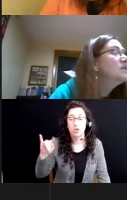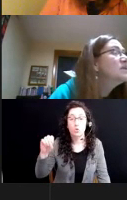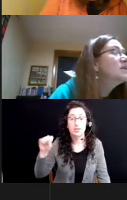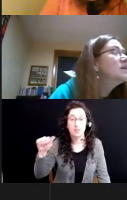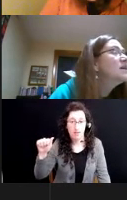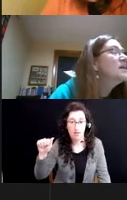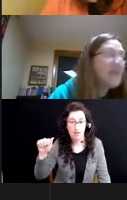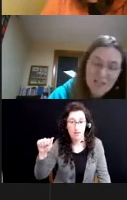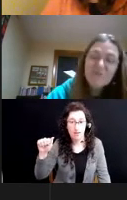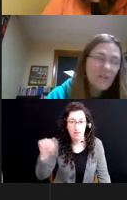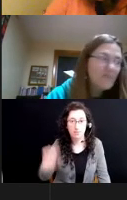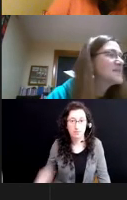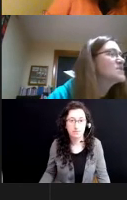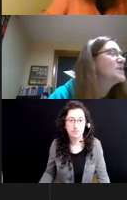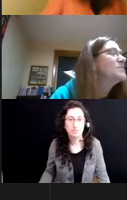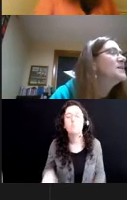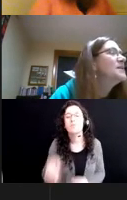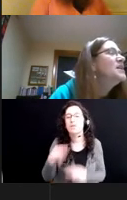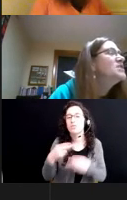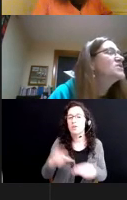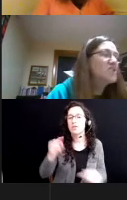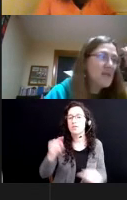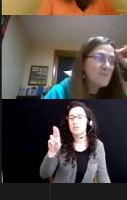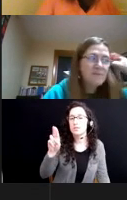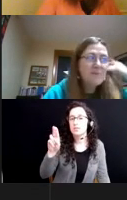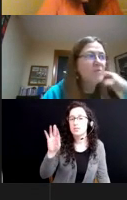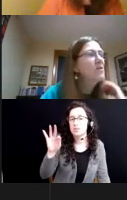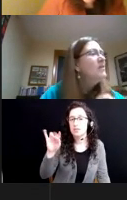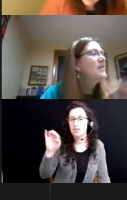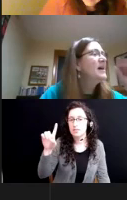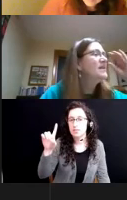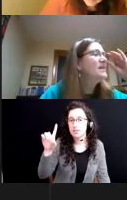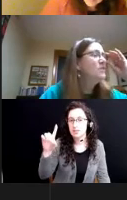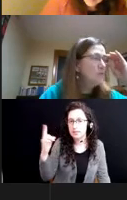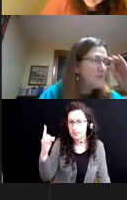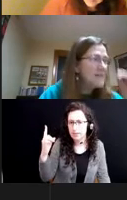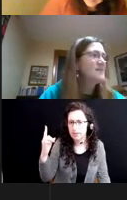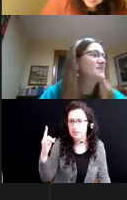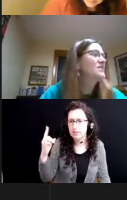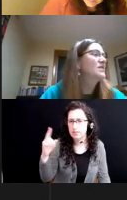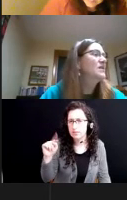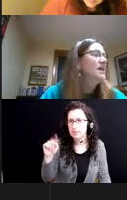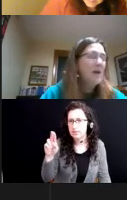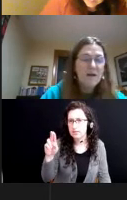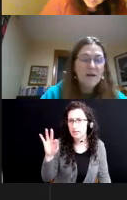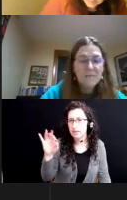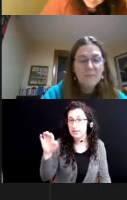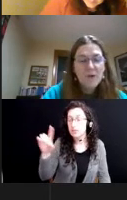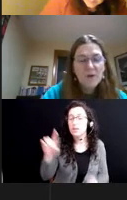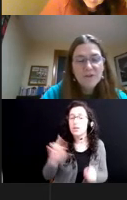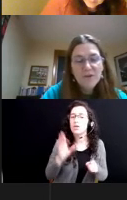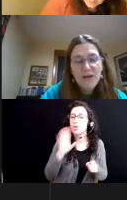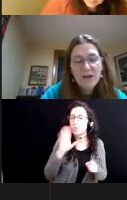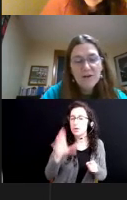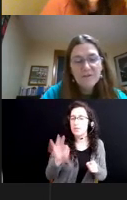tired. Tufted hair grass, that sounds better to me. Call it. So Deschampsia, people will call it that. You will find seed stock.